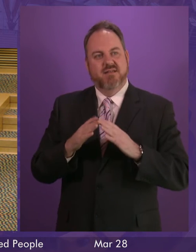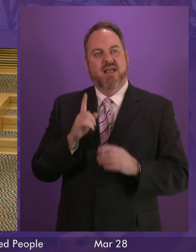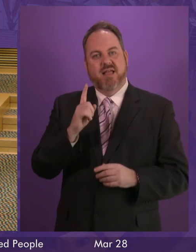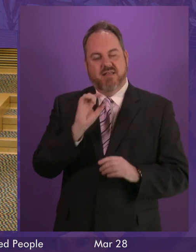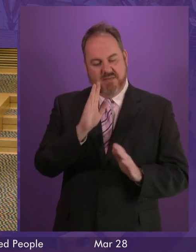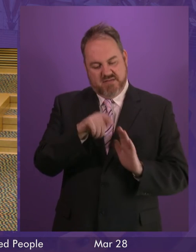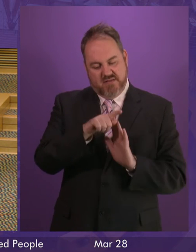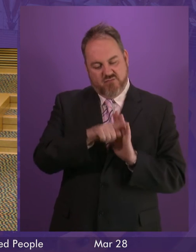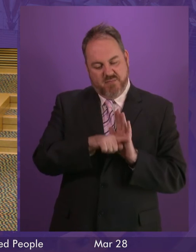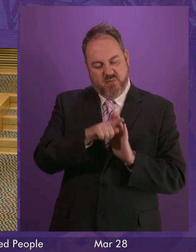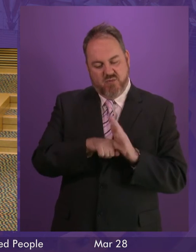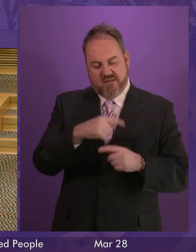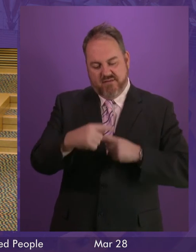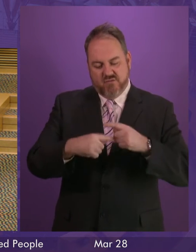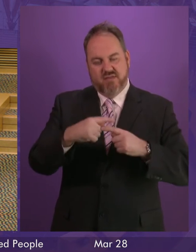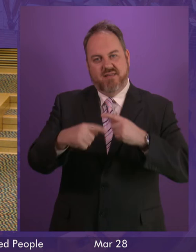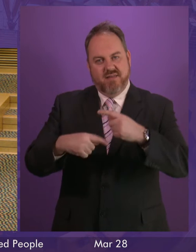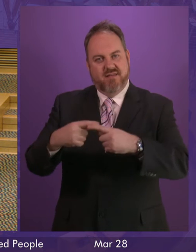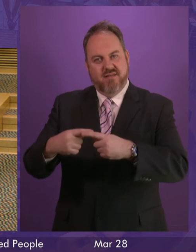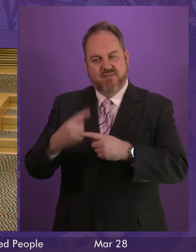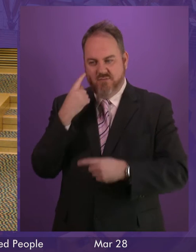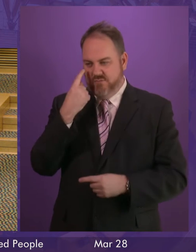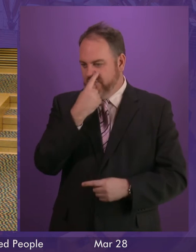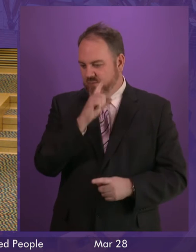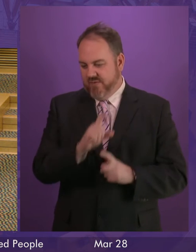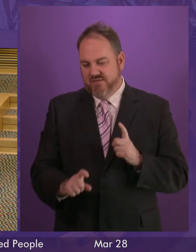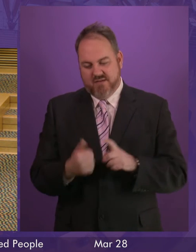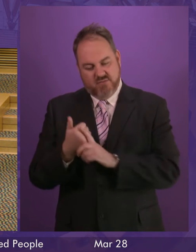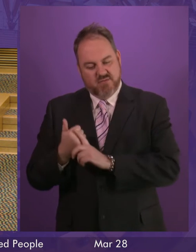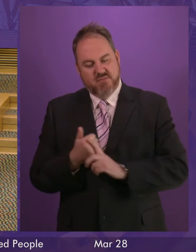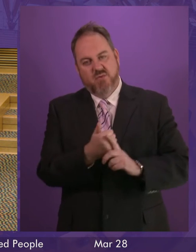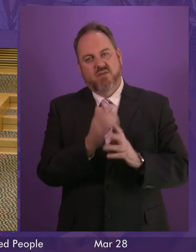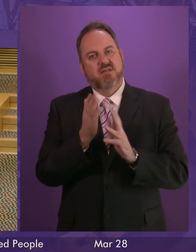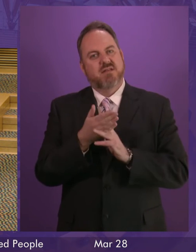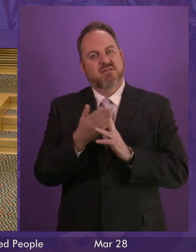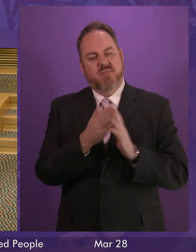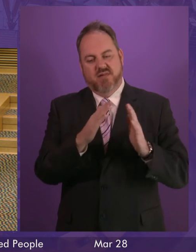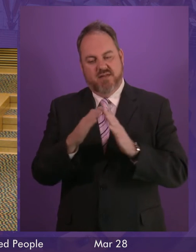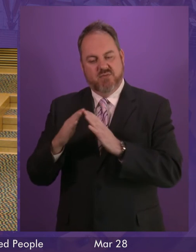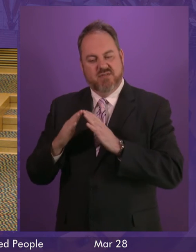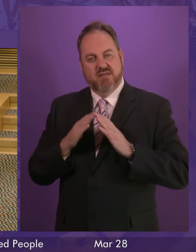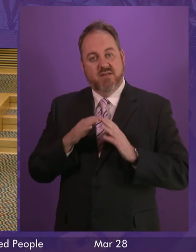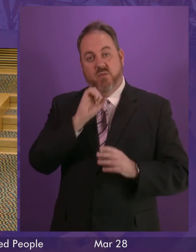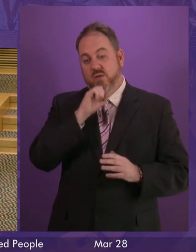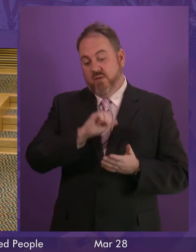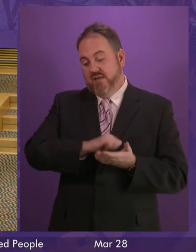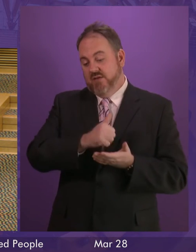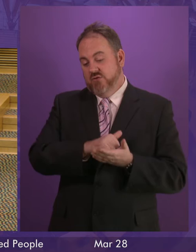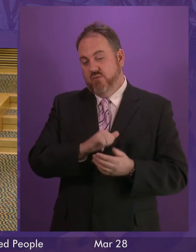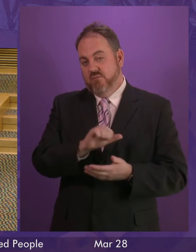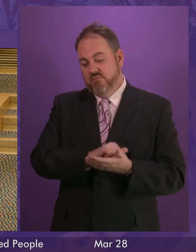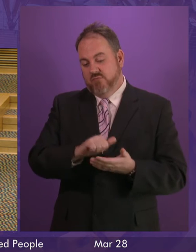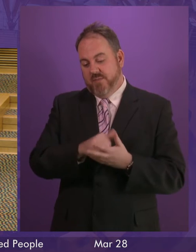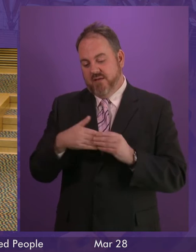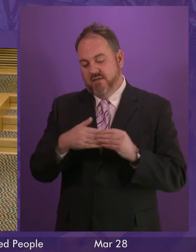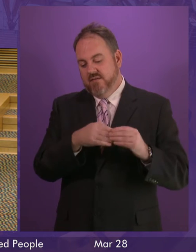on progress. This was reaffirmed in the programme for government and we will shortly issue guidance to local authorities requiring them